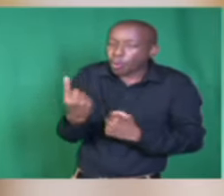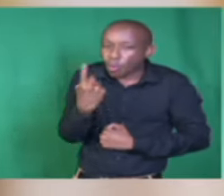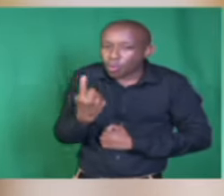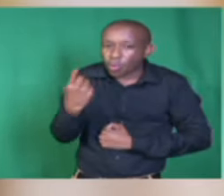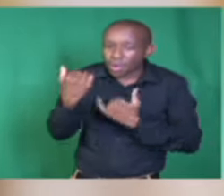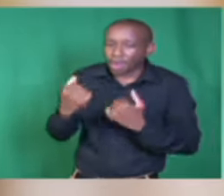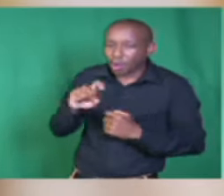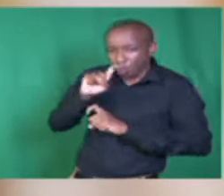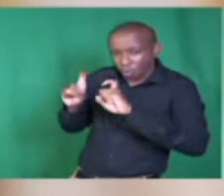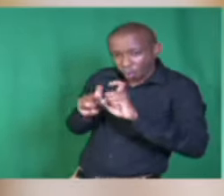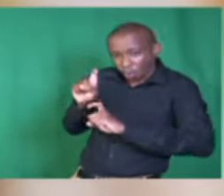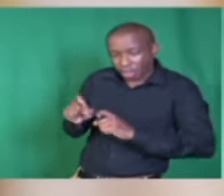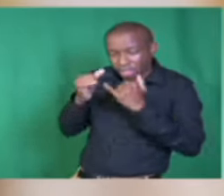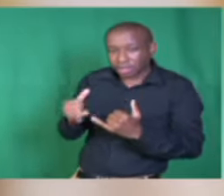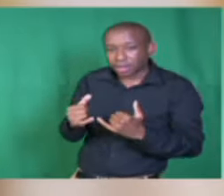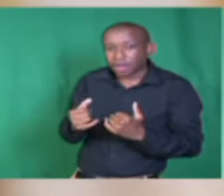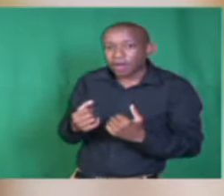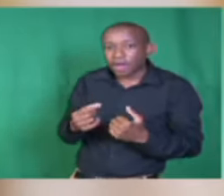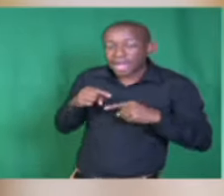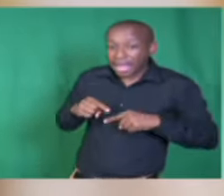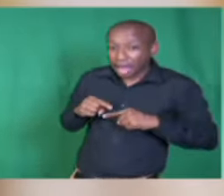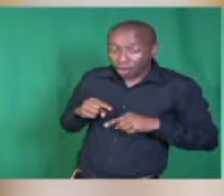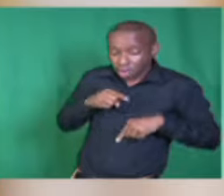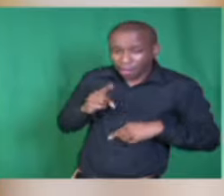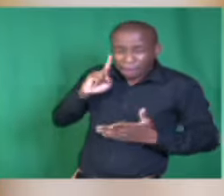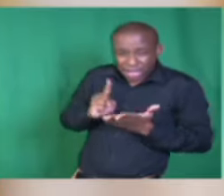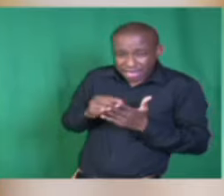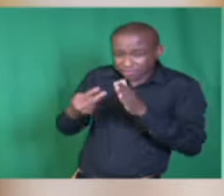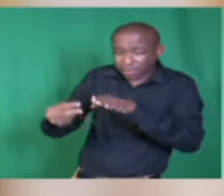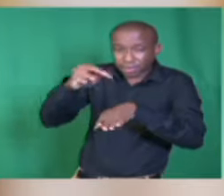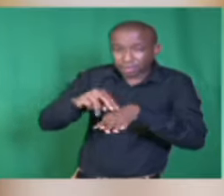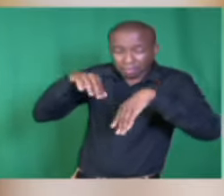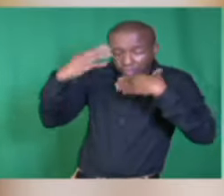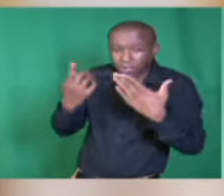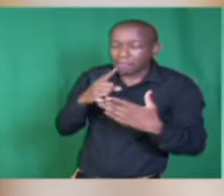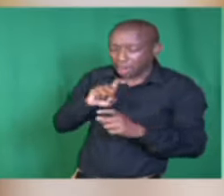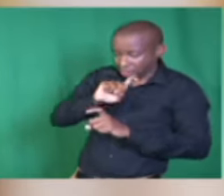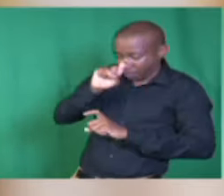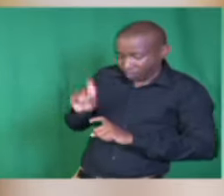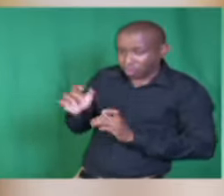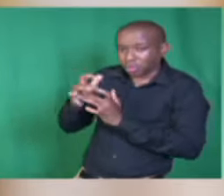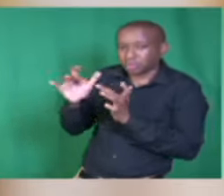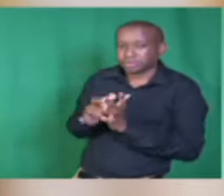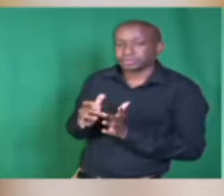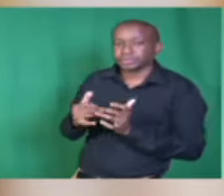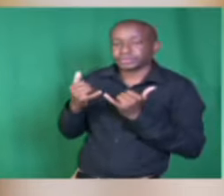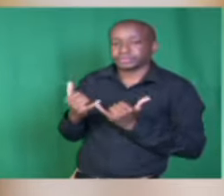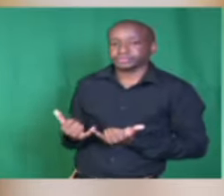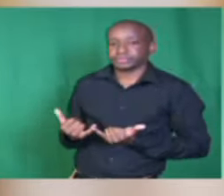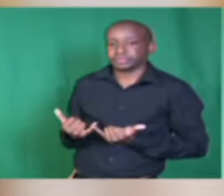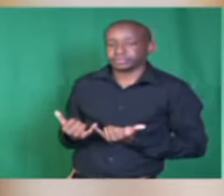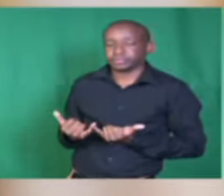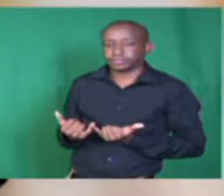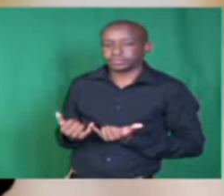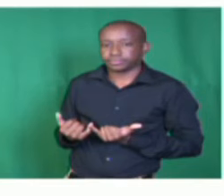is a question coming from people who did not even believe in the resurrection nor life after